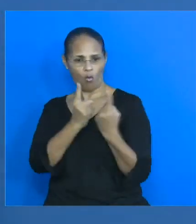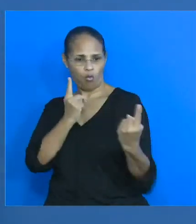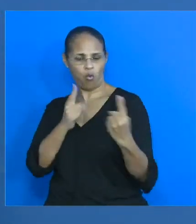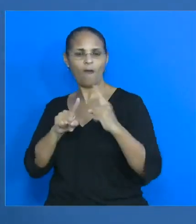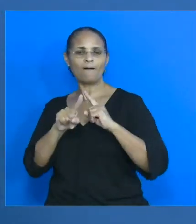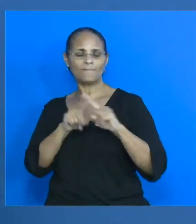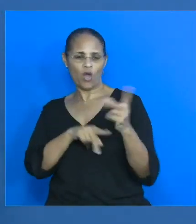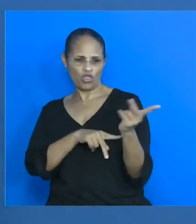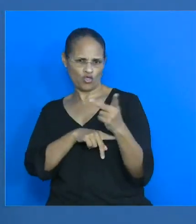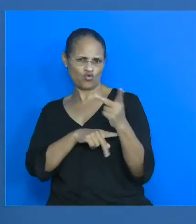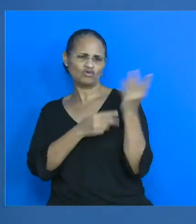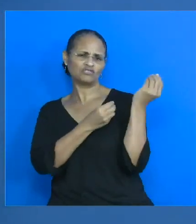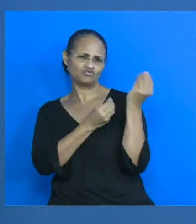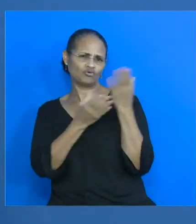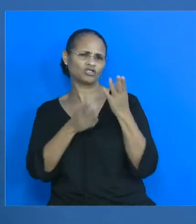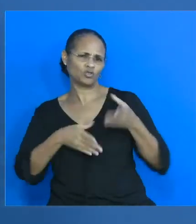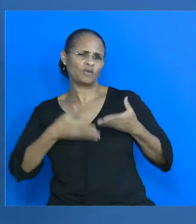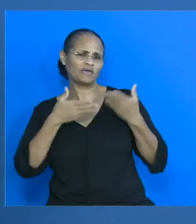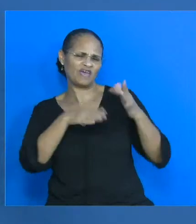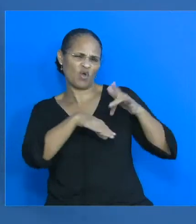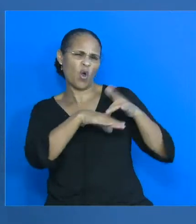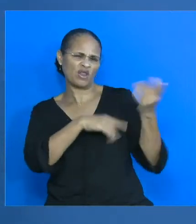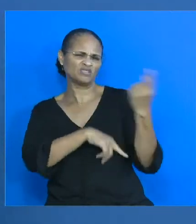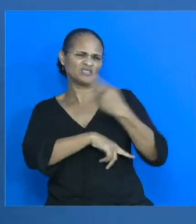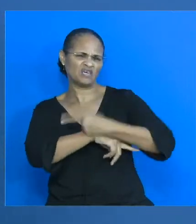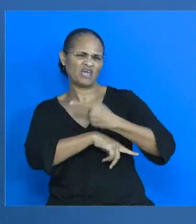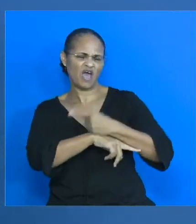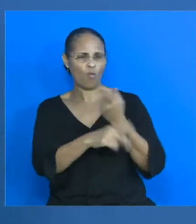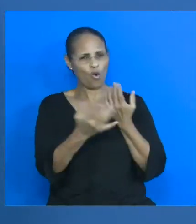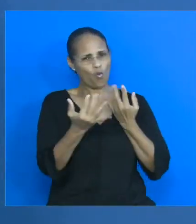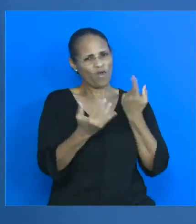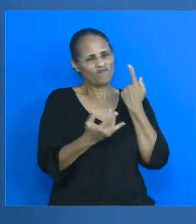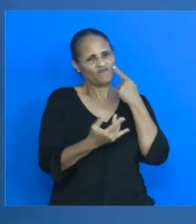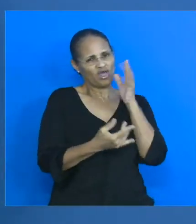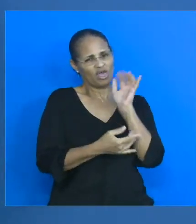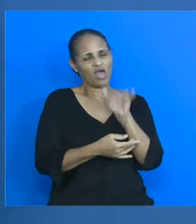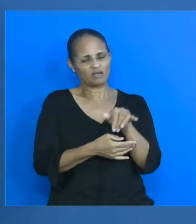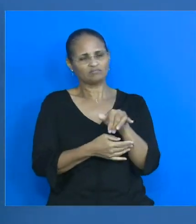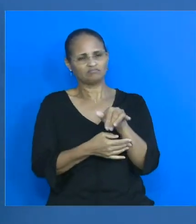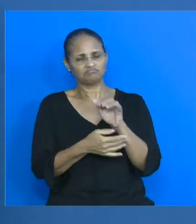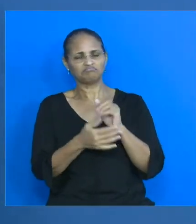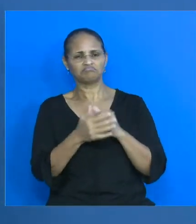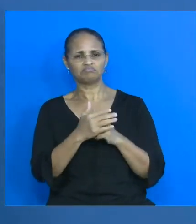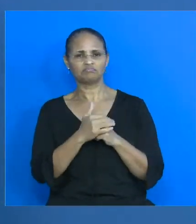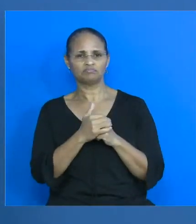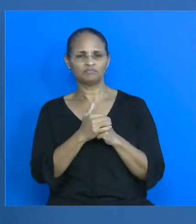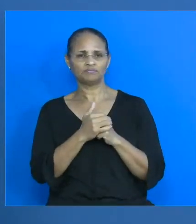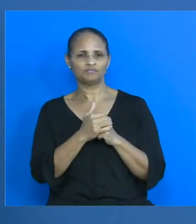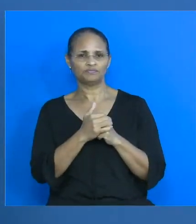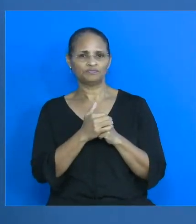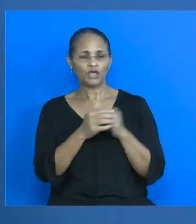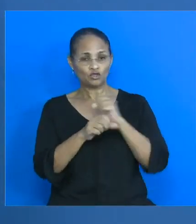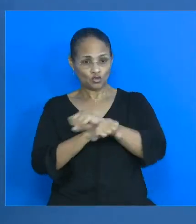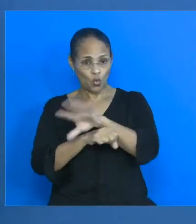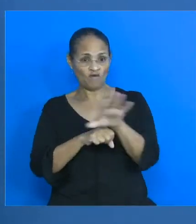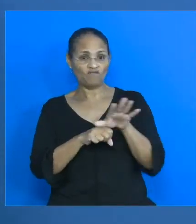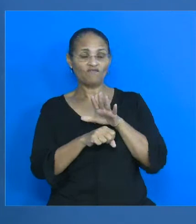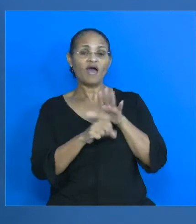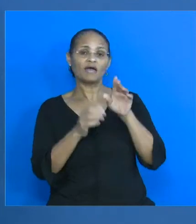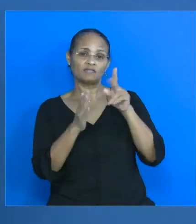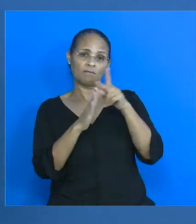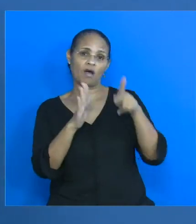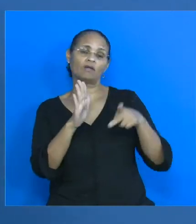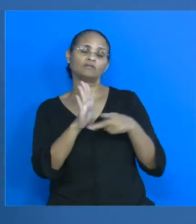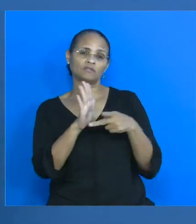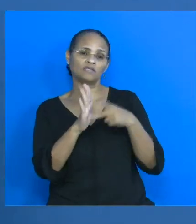to chambers earlier today, and we await that confirmation that the regs can be amended accordingly to affect the policy decision